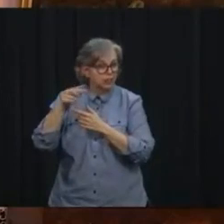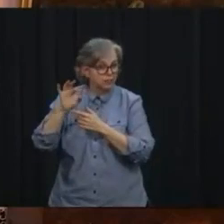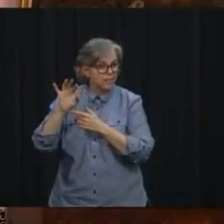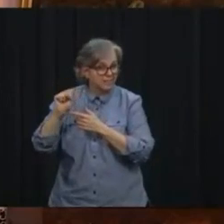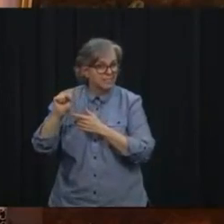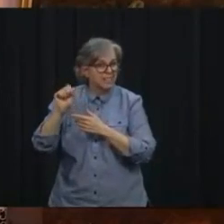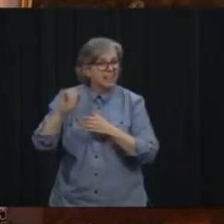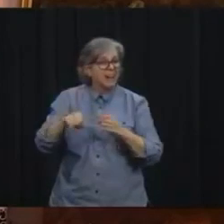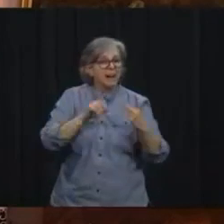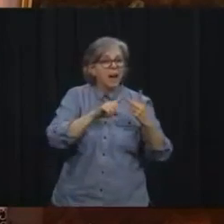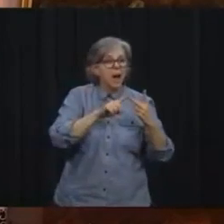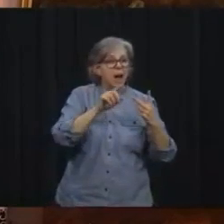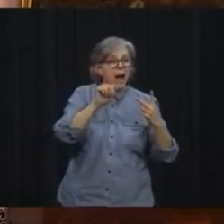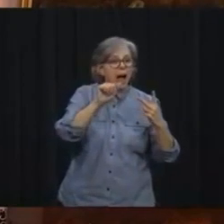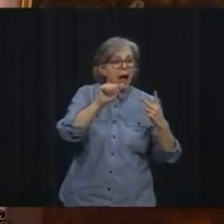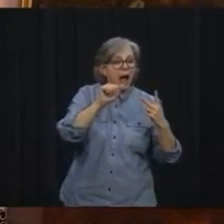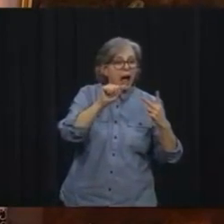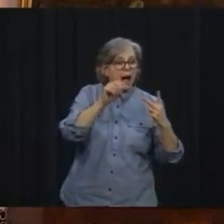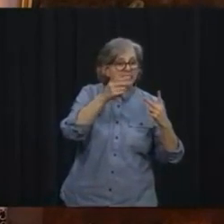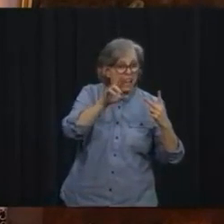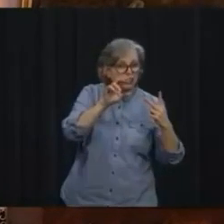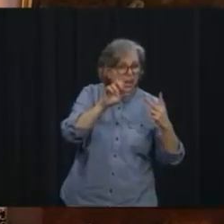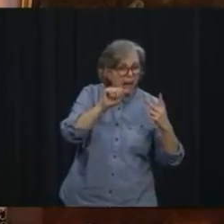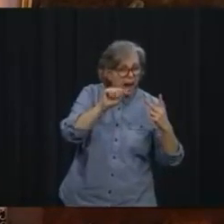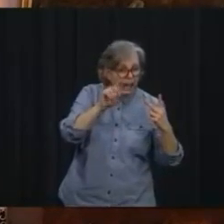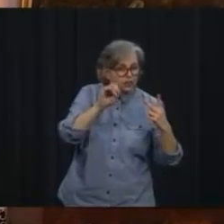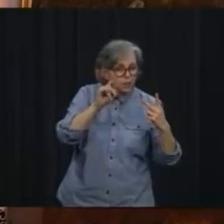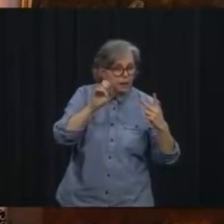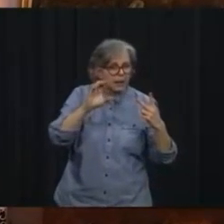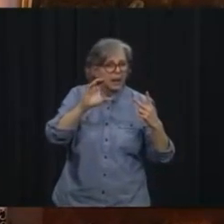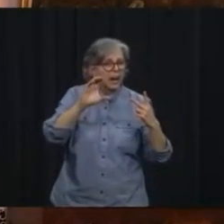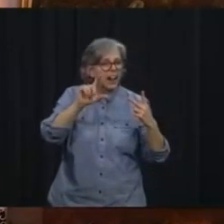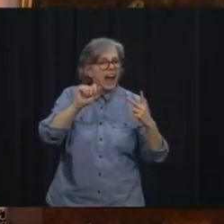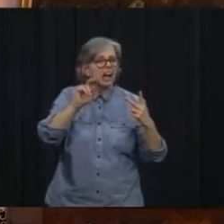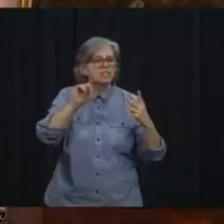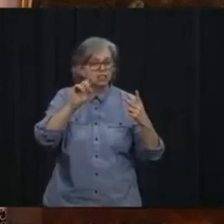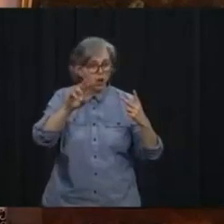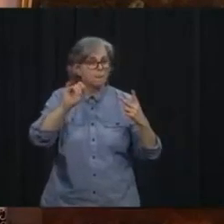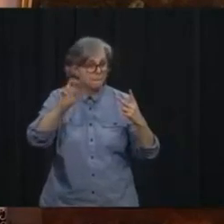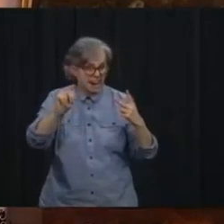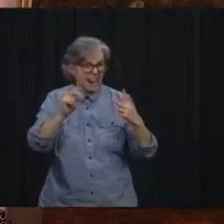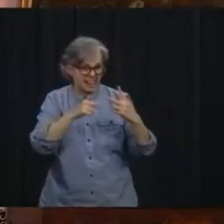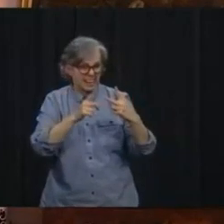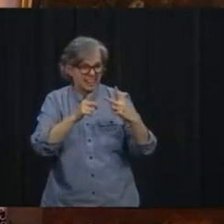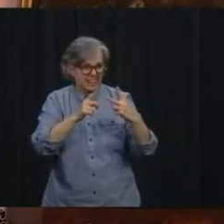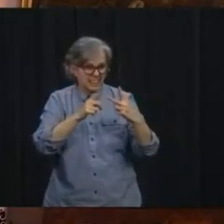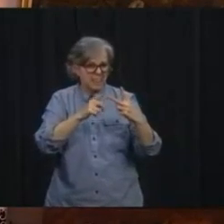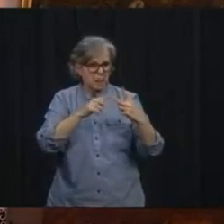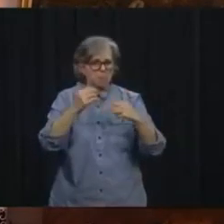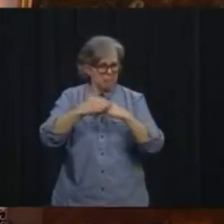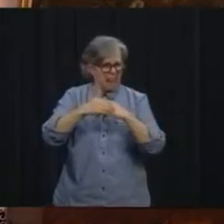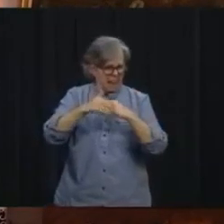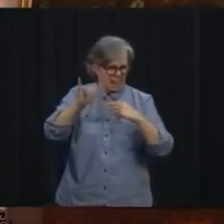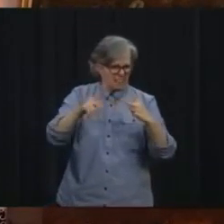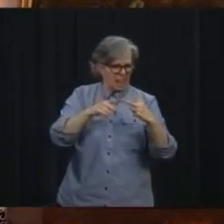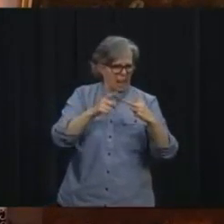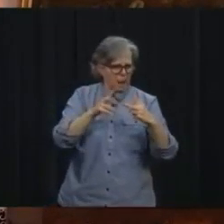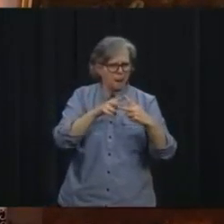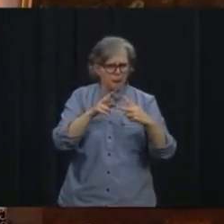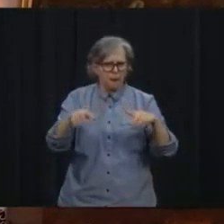say that these measures we're taking, we are equally working with the best scientists and people around